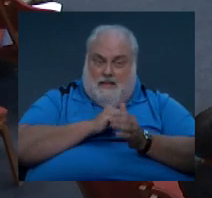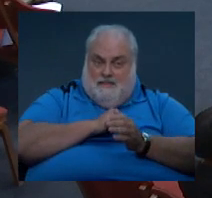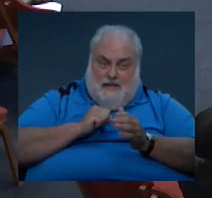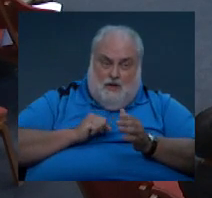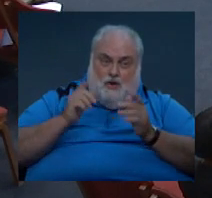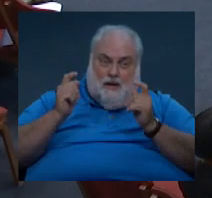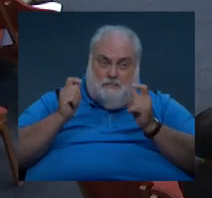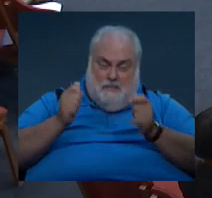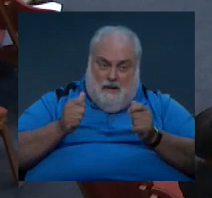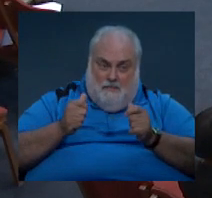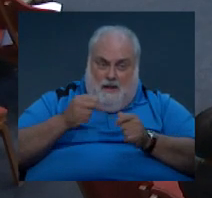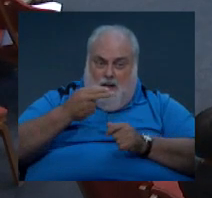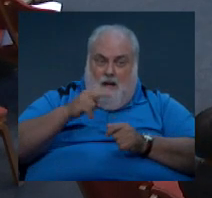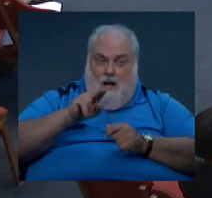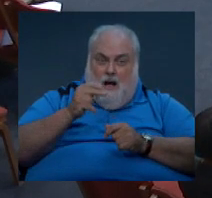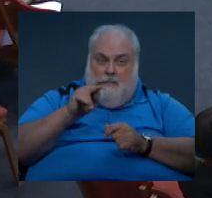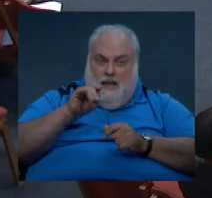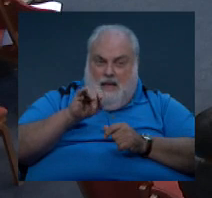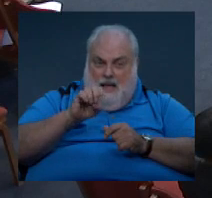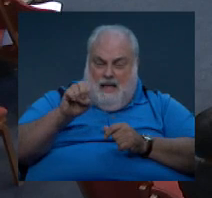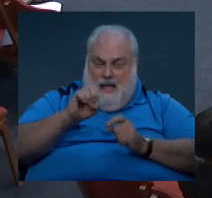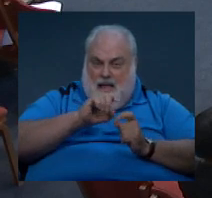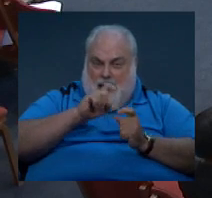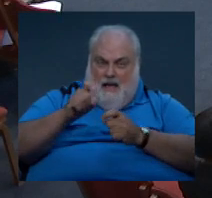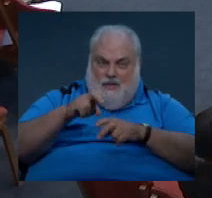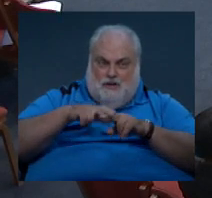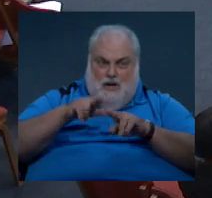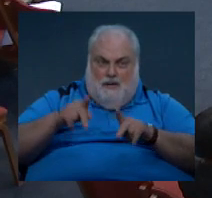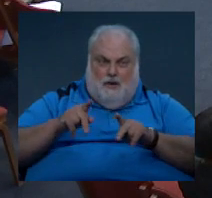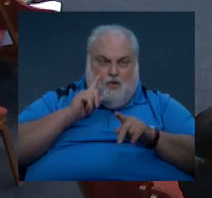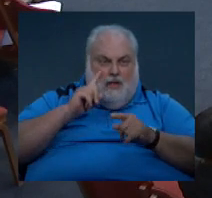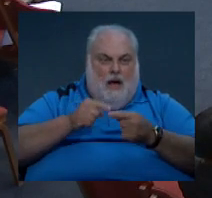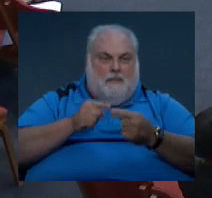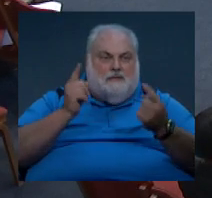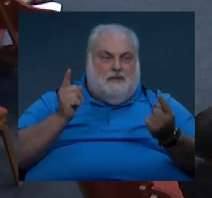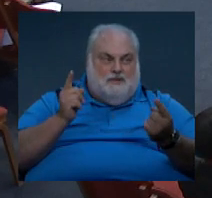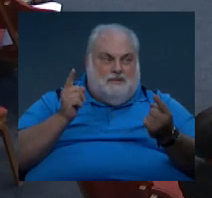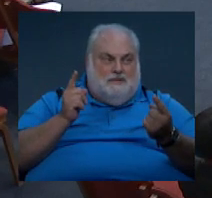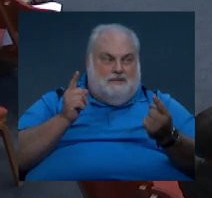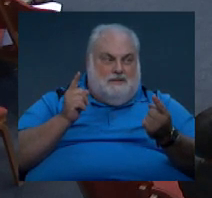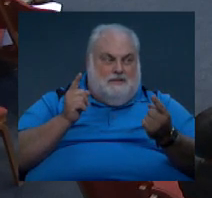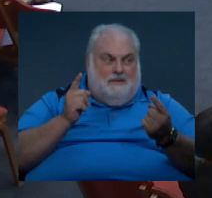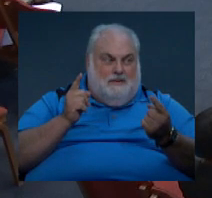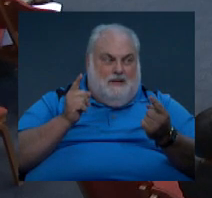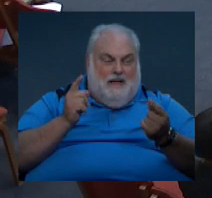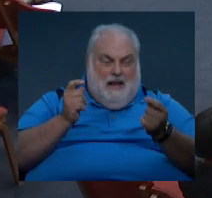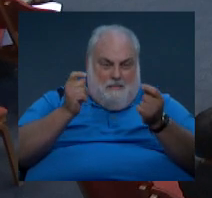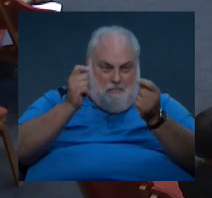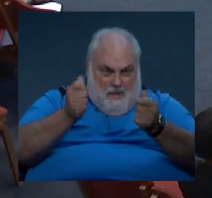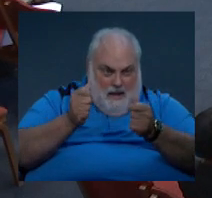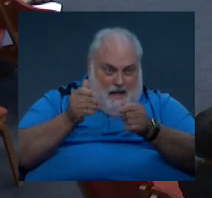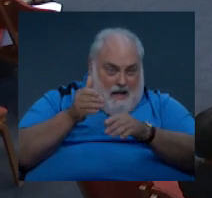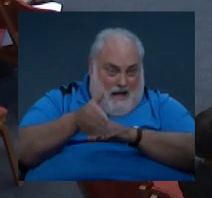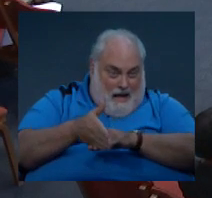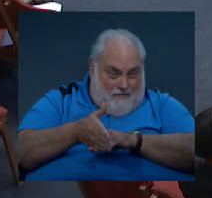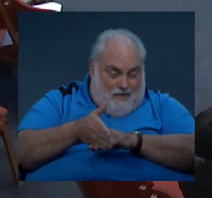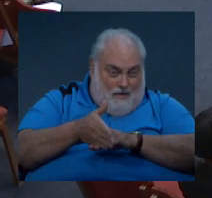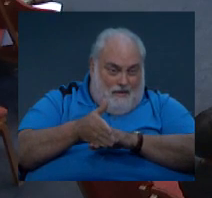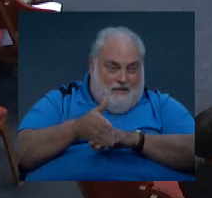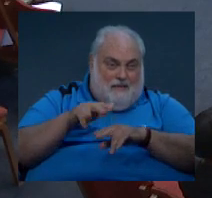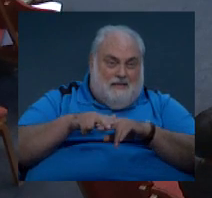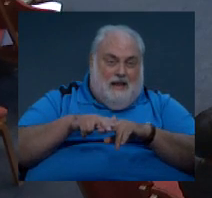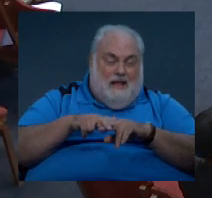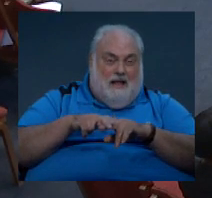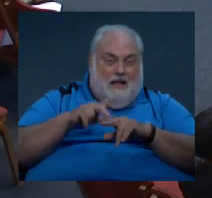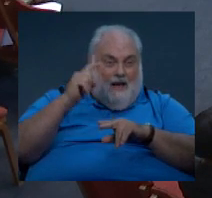immediately Mr. Huckabee gave the chair over to the opposition. And right after that, the sitting governor